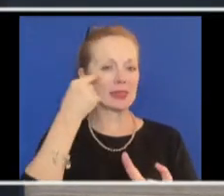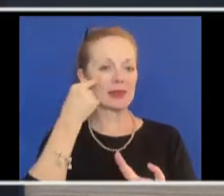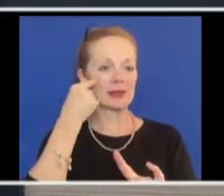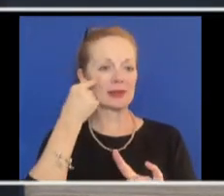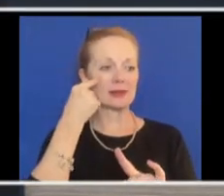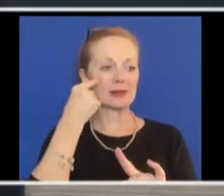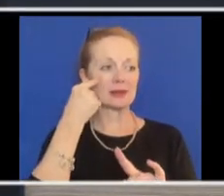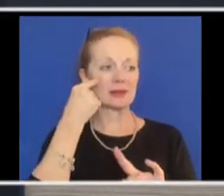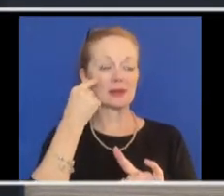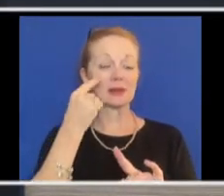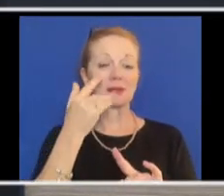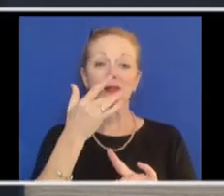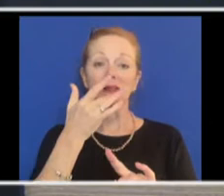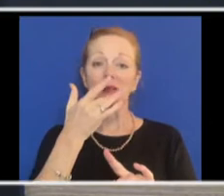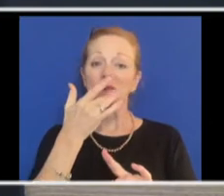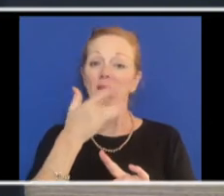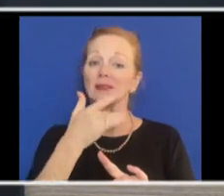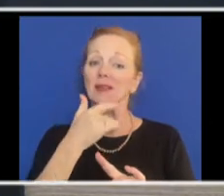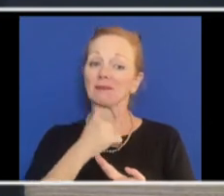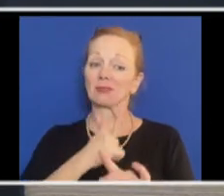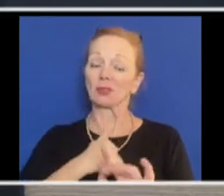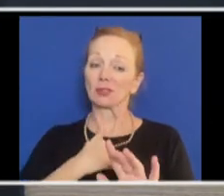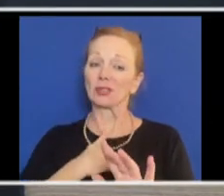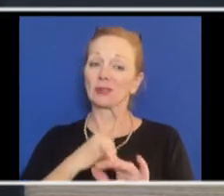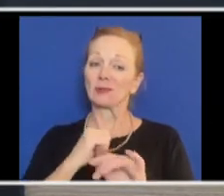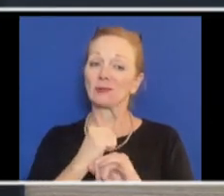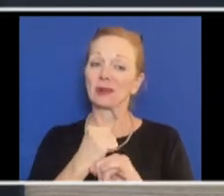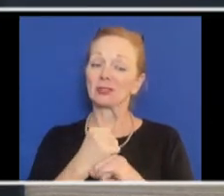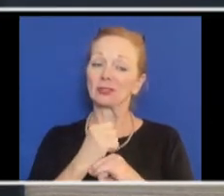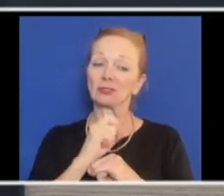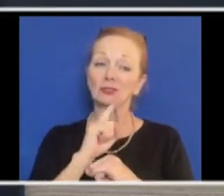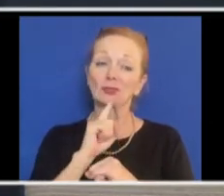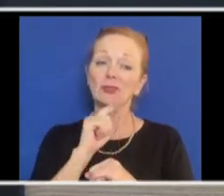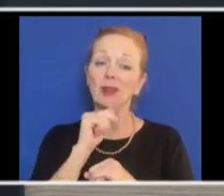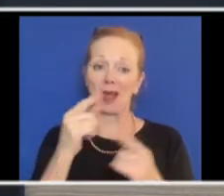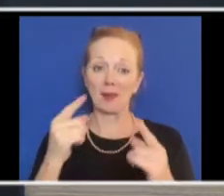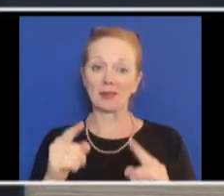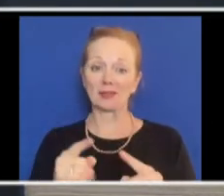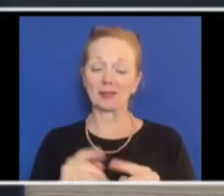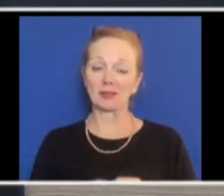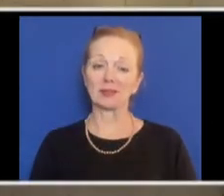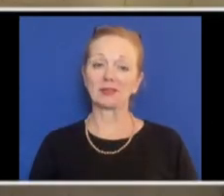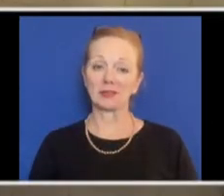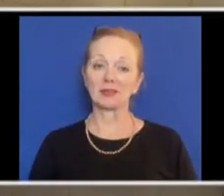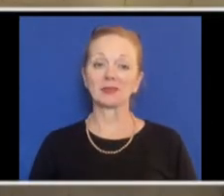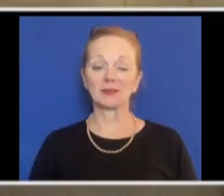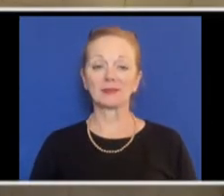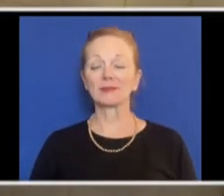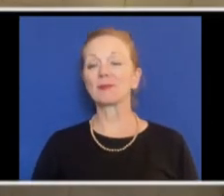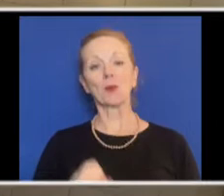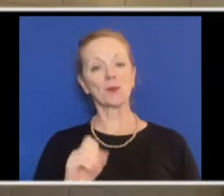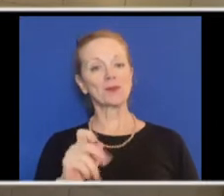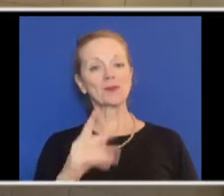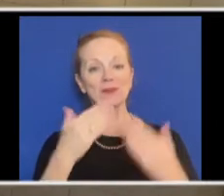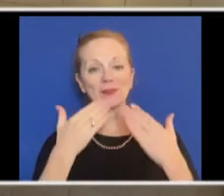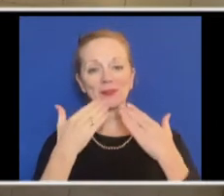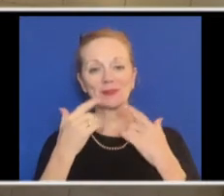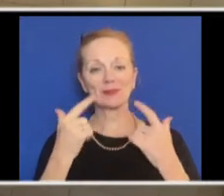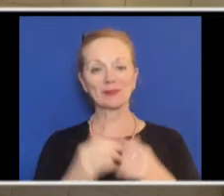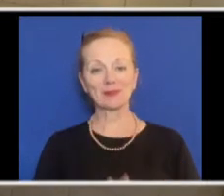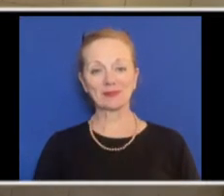enforcement professionals uh to to make sure that wasn't happening all right thank you very much